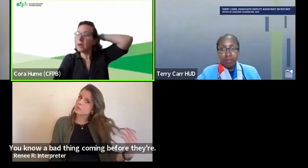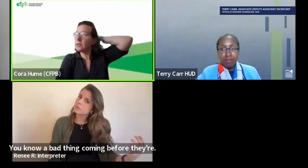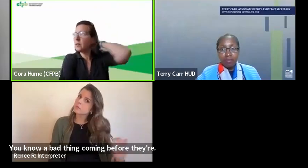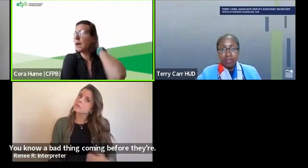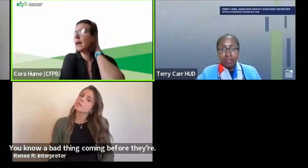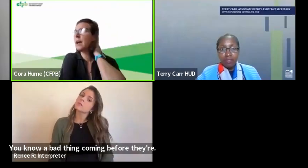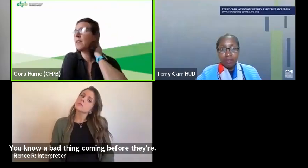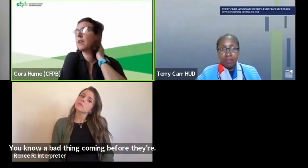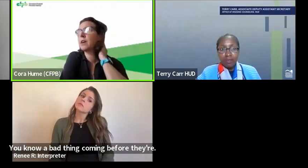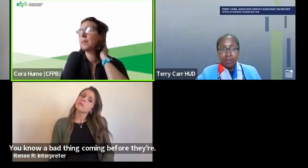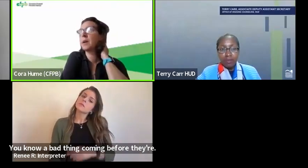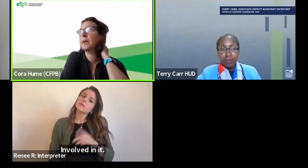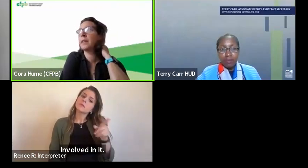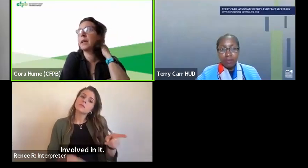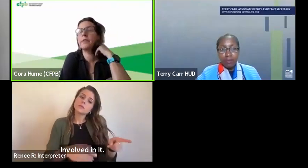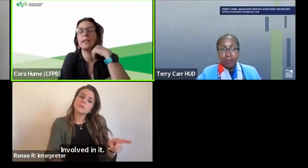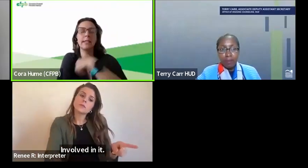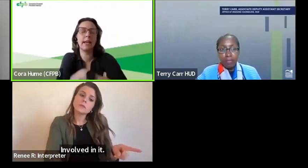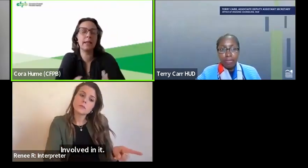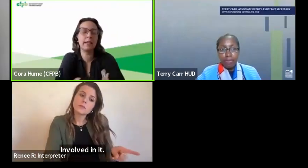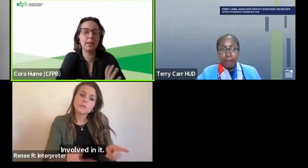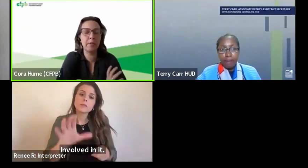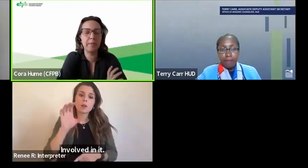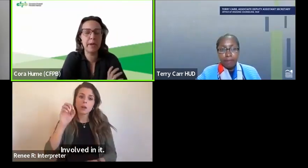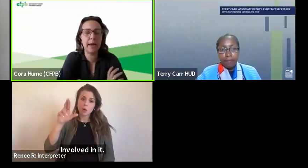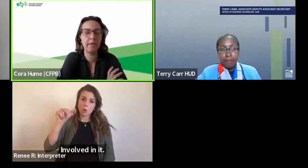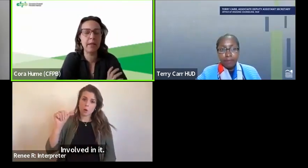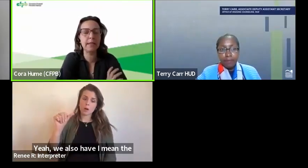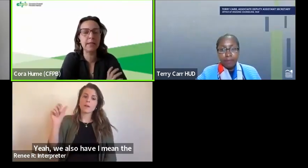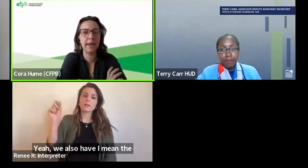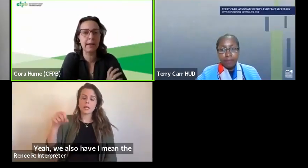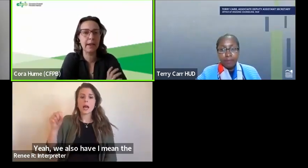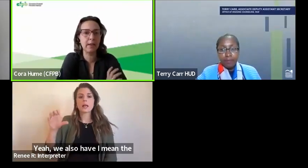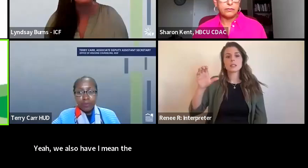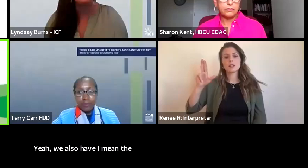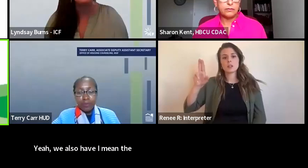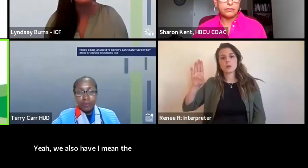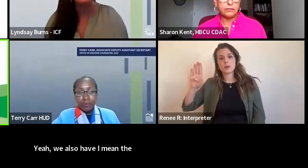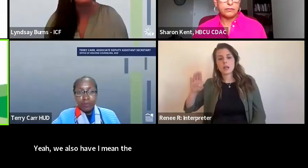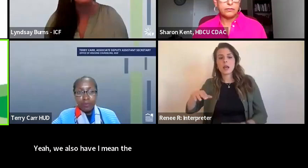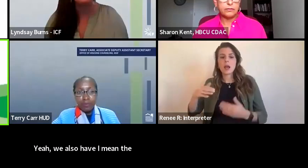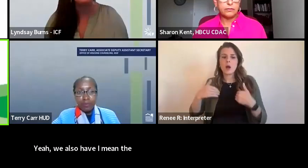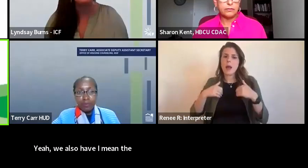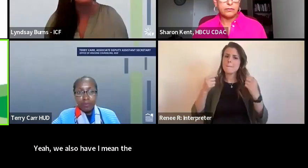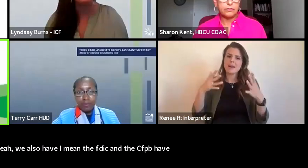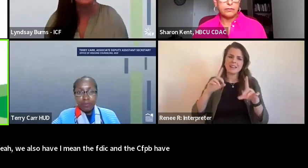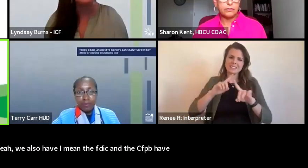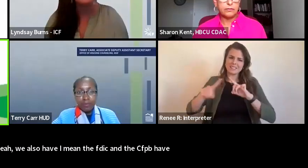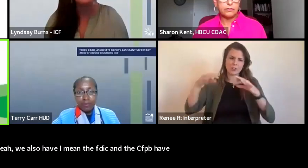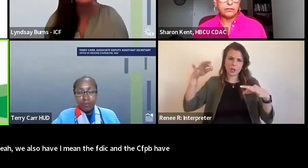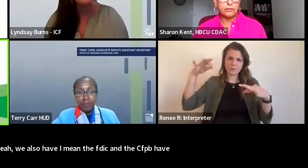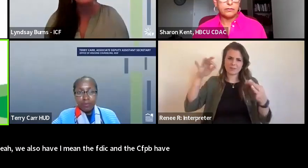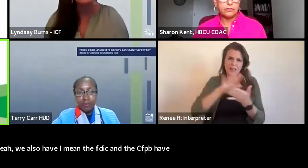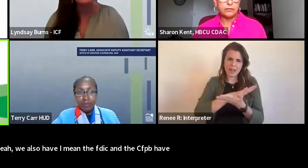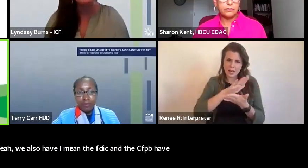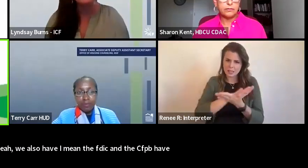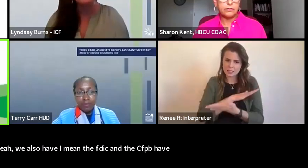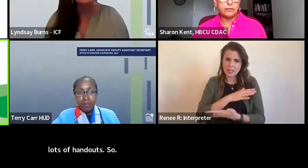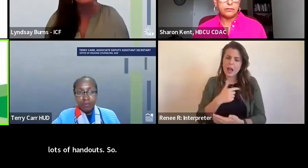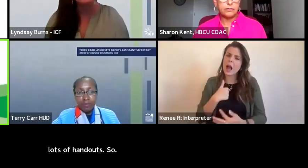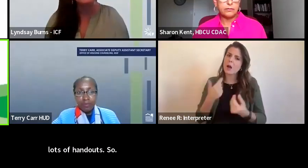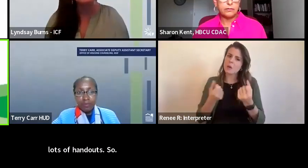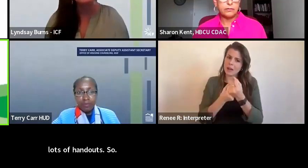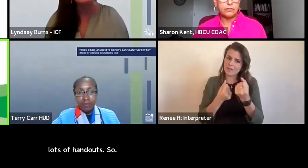Yeah, we also have, the FDIC and the CFPB have lots of handouts. So I would advocate